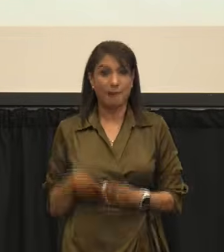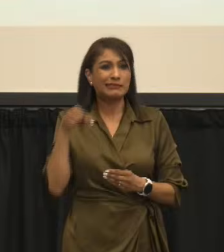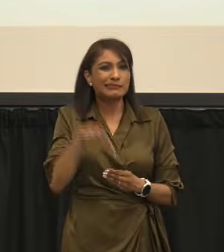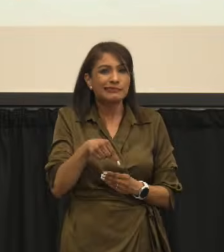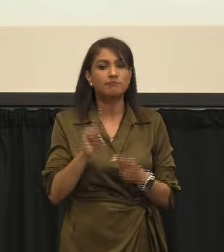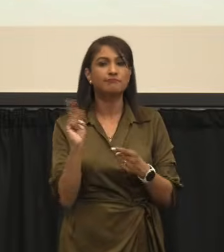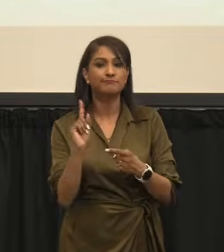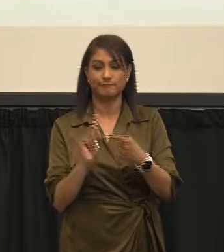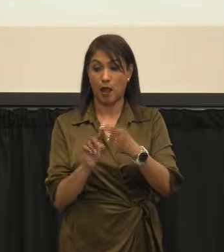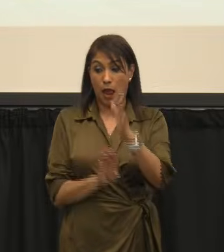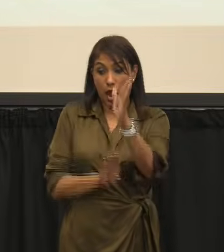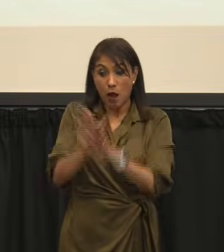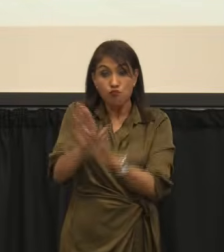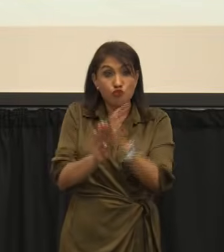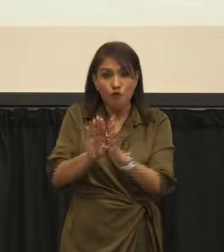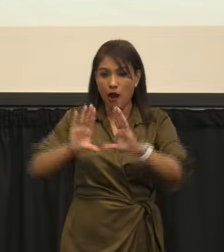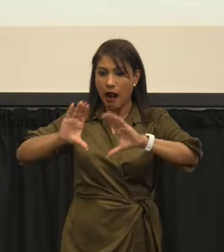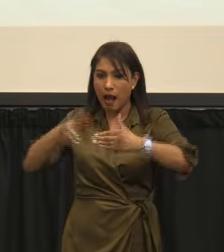classroom accessibility.